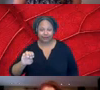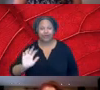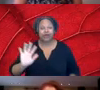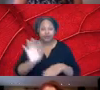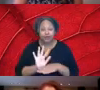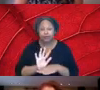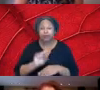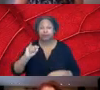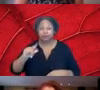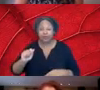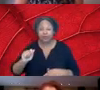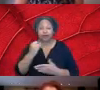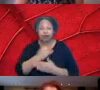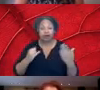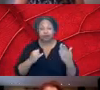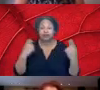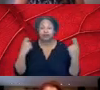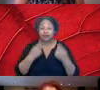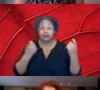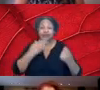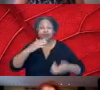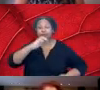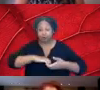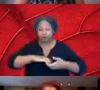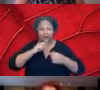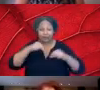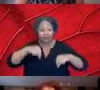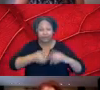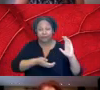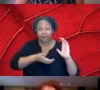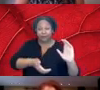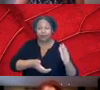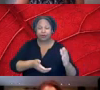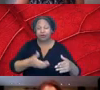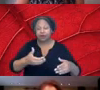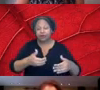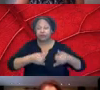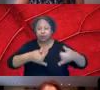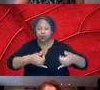for partnering with us on the presentation. Next slide.